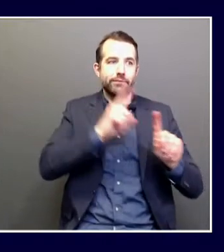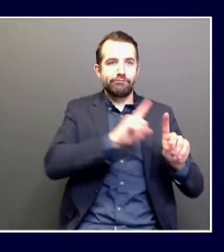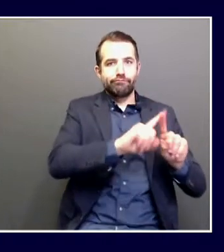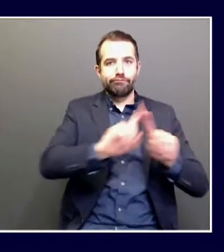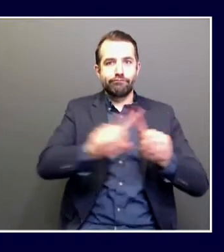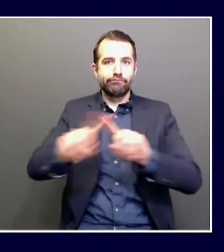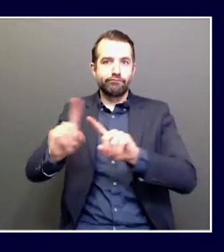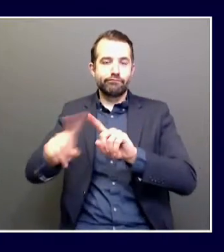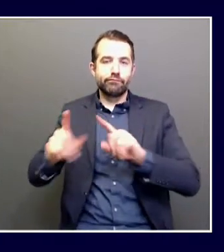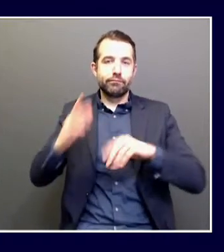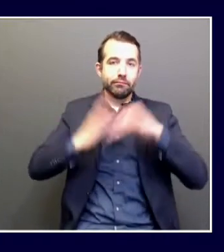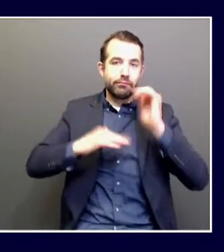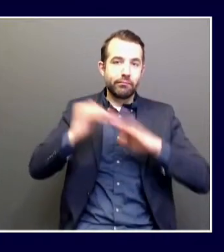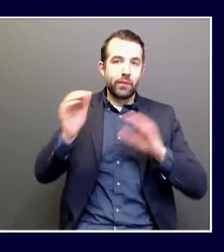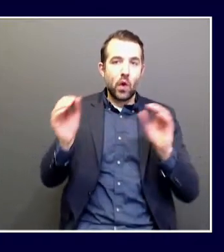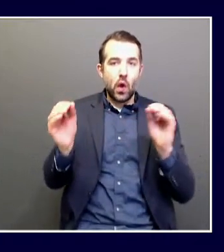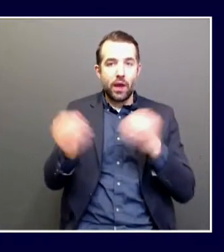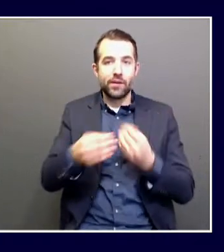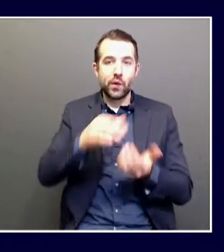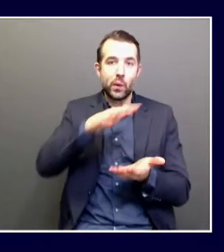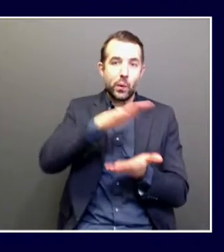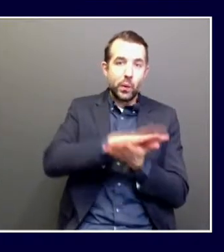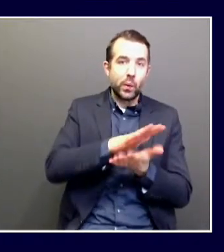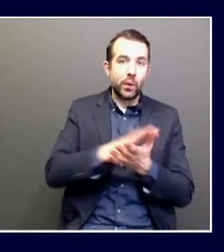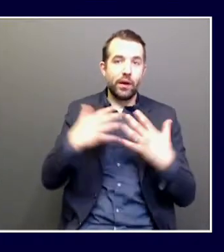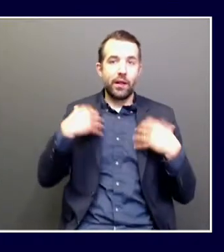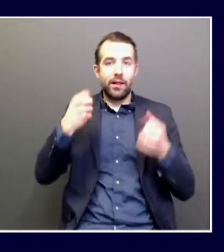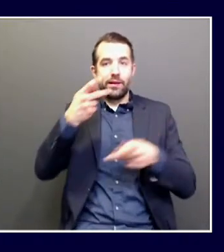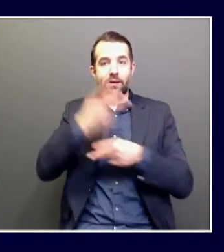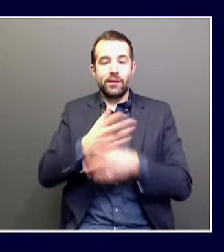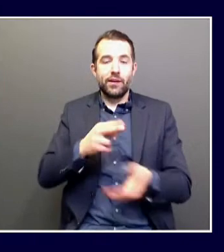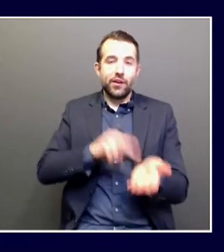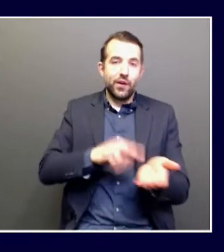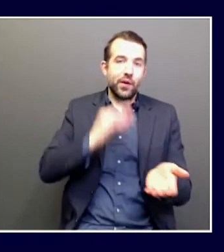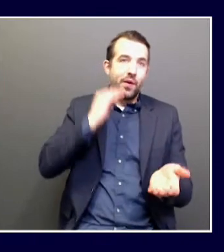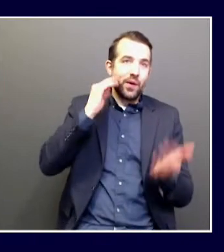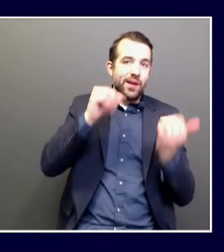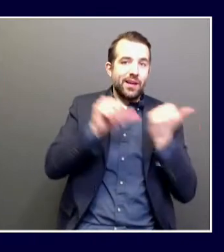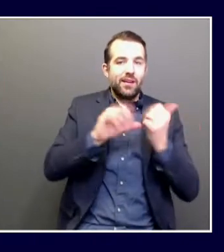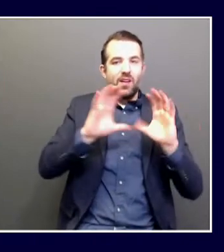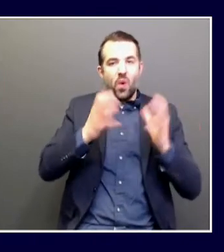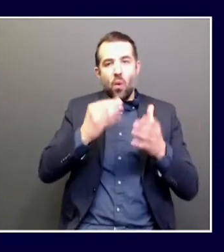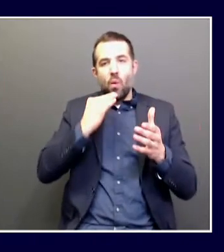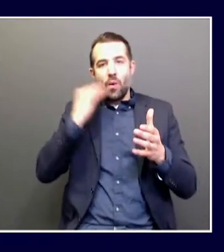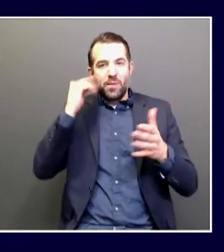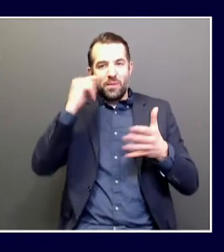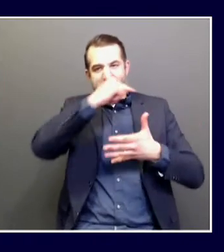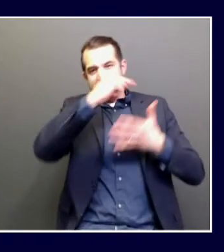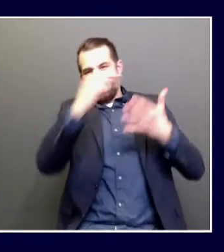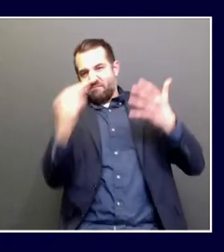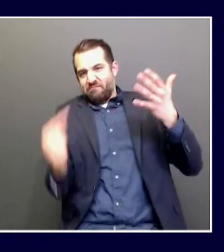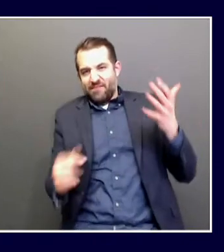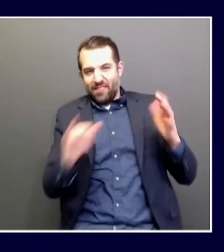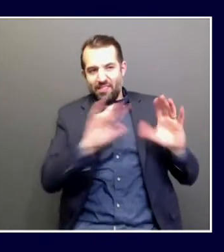places like schools, healthcare facilities, and congregate facilities. We're looking to see where the Biden administration's